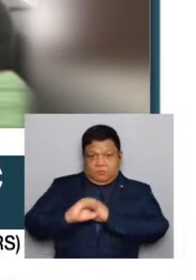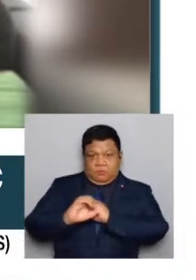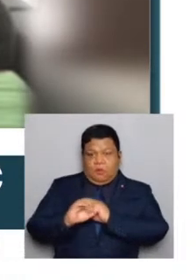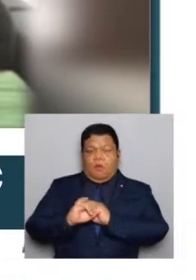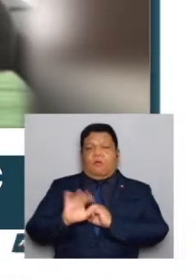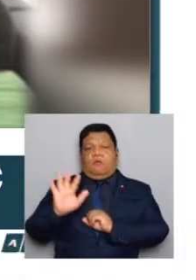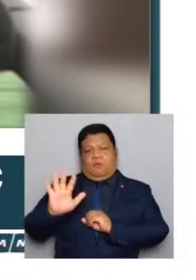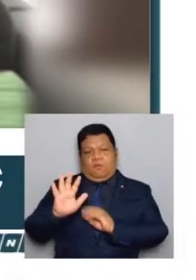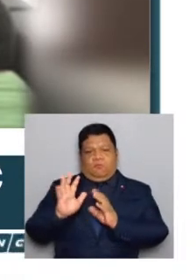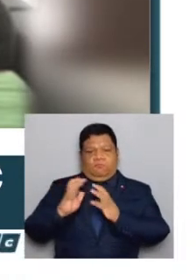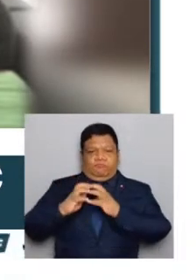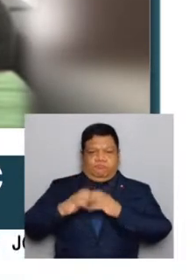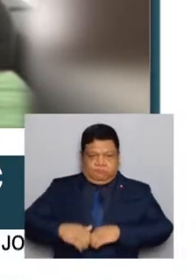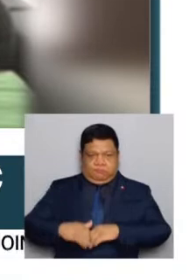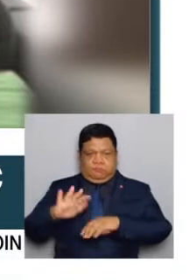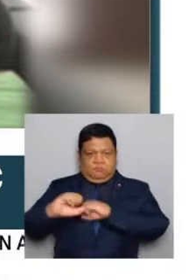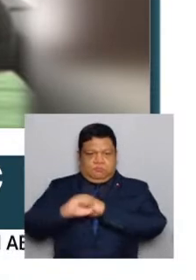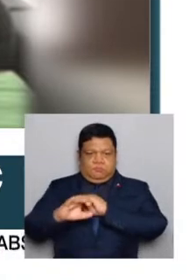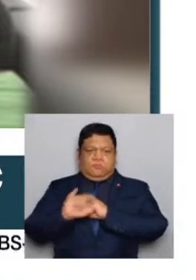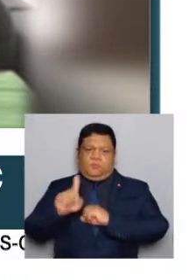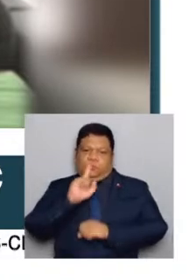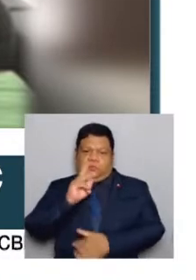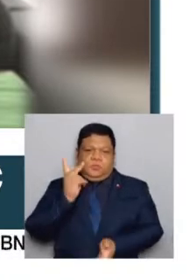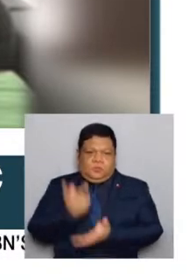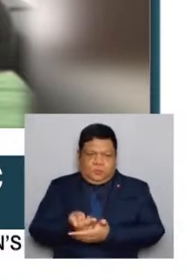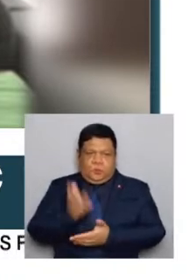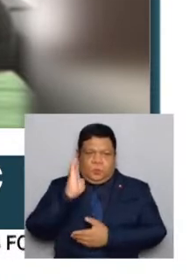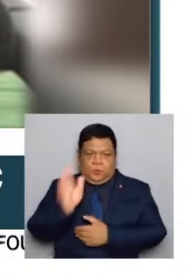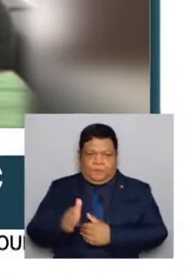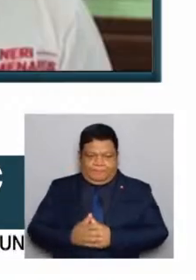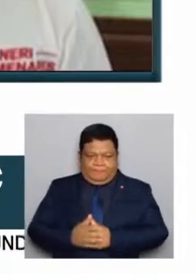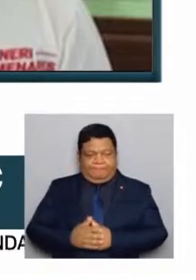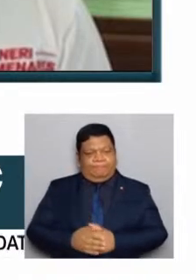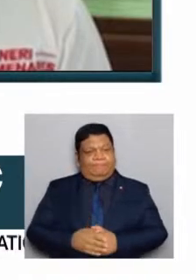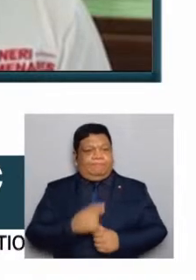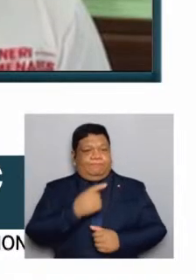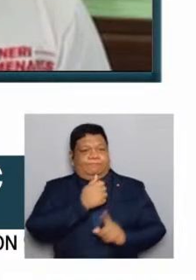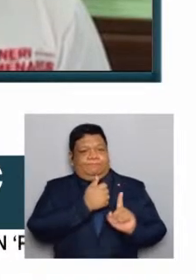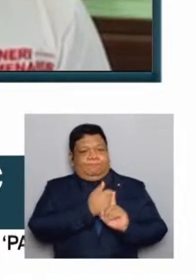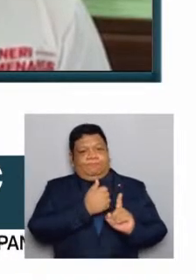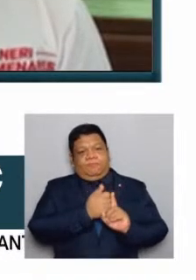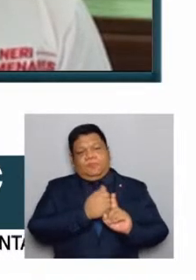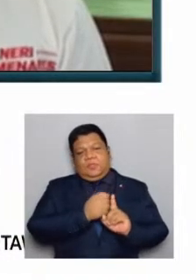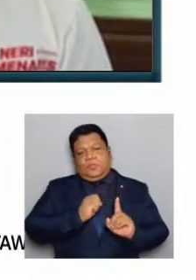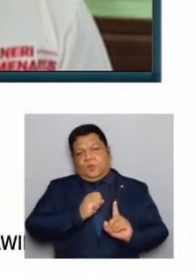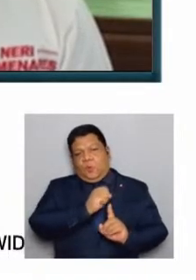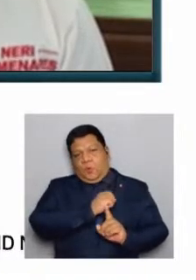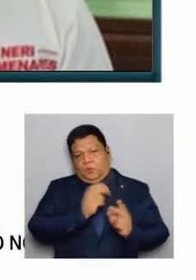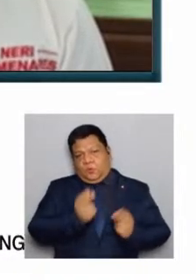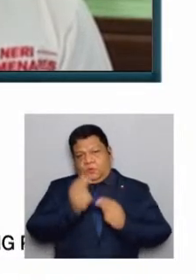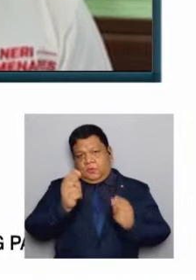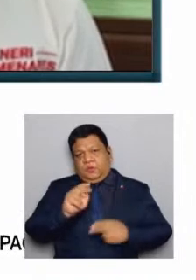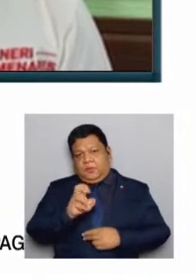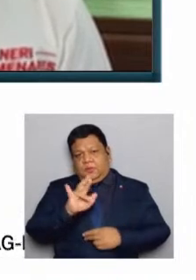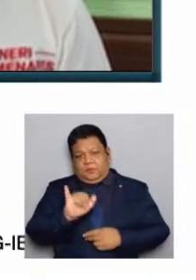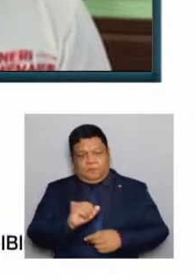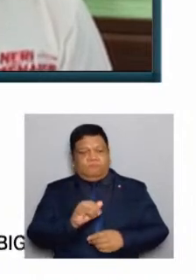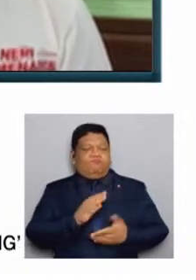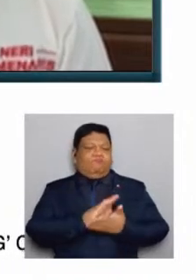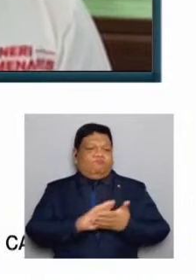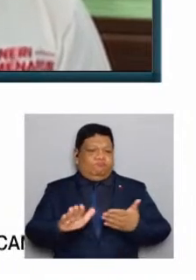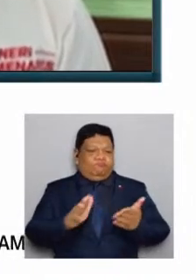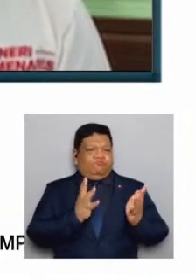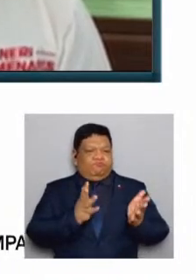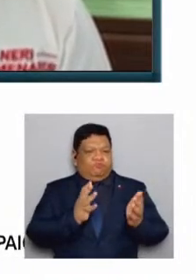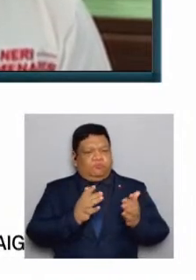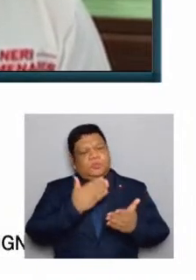crumble. And that will ensure his defeat. Isambayan senatorial candidate Nery Colmenares there. Attorney Nery, always a pleasure talking to you. Thanks for